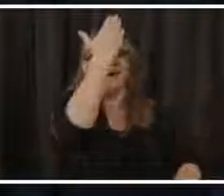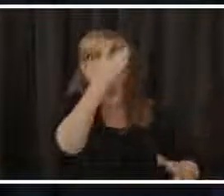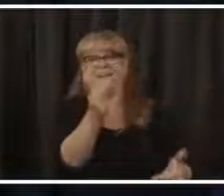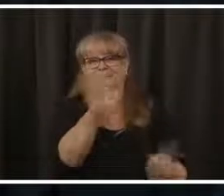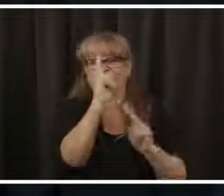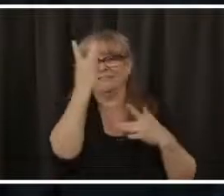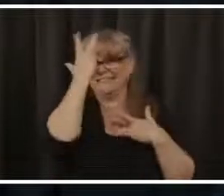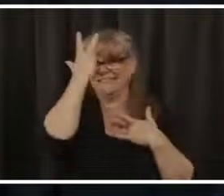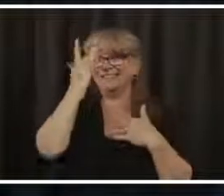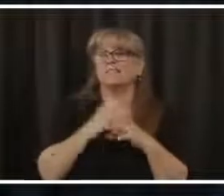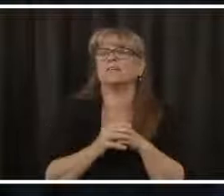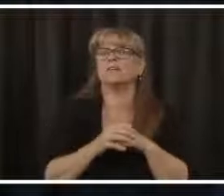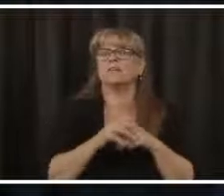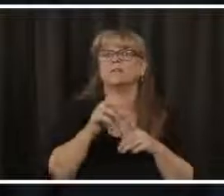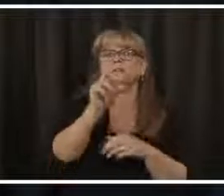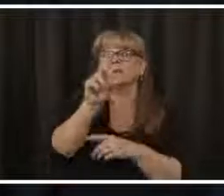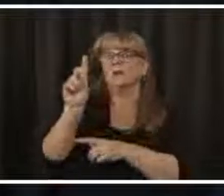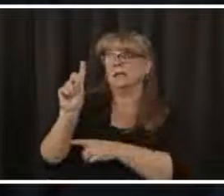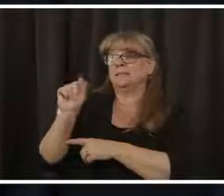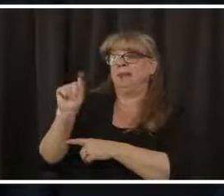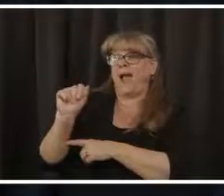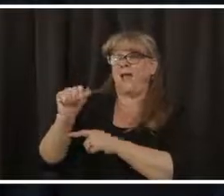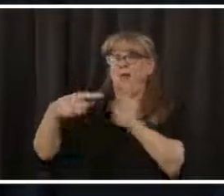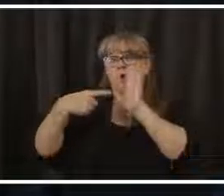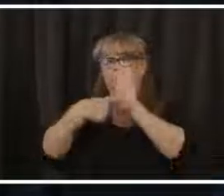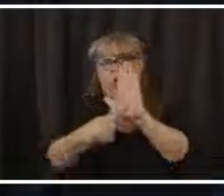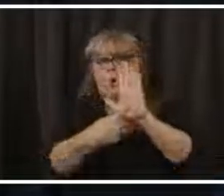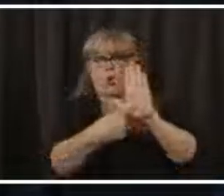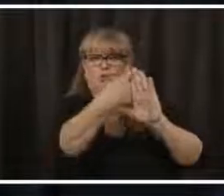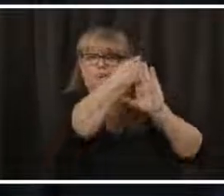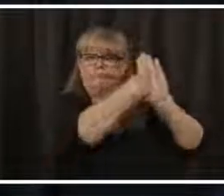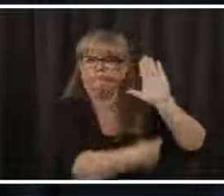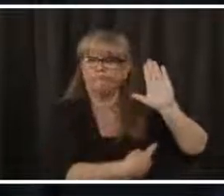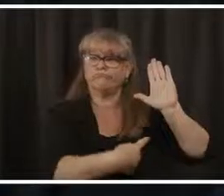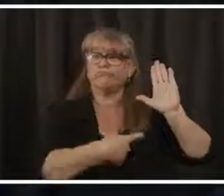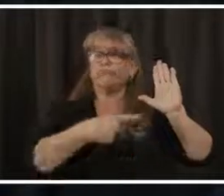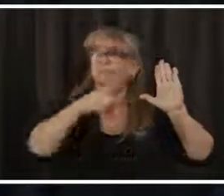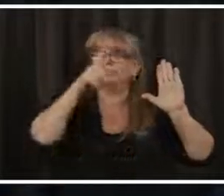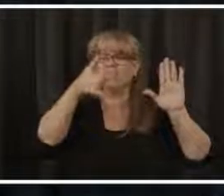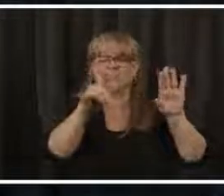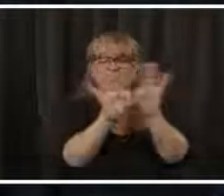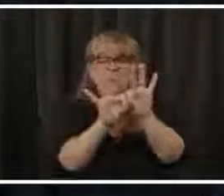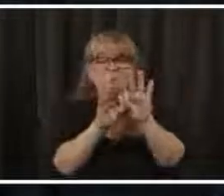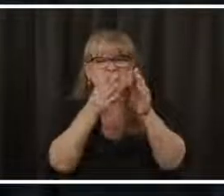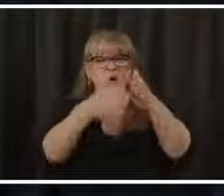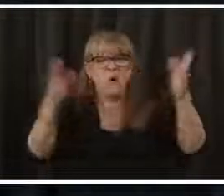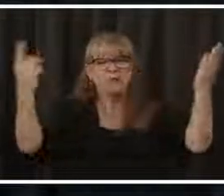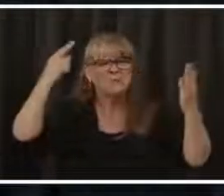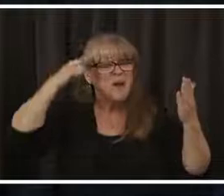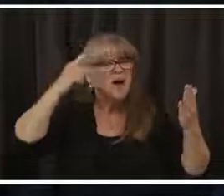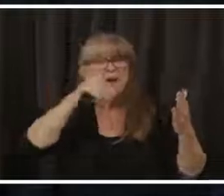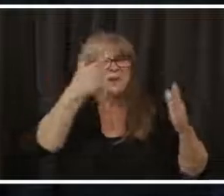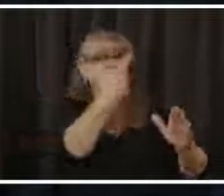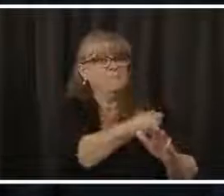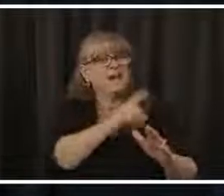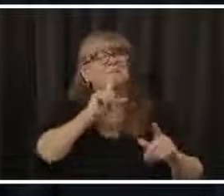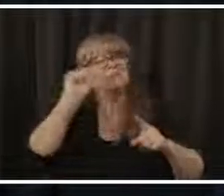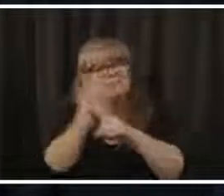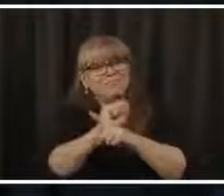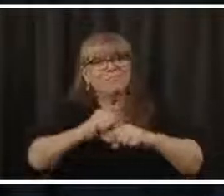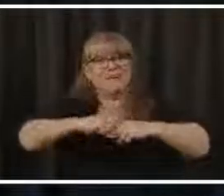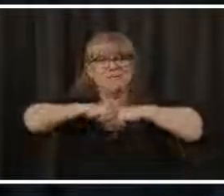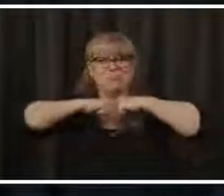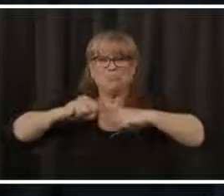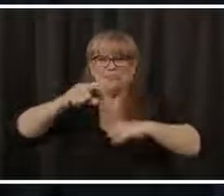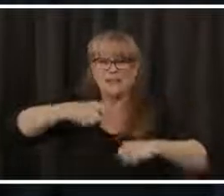the sidelines to get vaccinated and protect yourselves, for yourself, for your community, for your state, for your family. Get